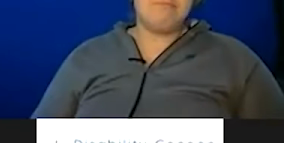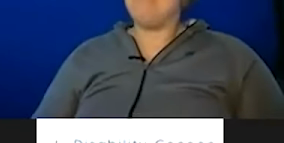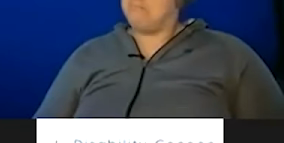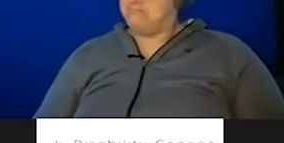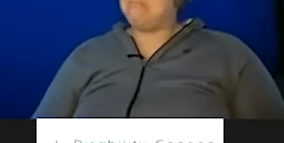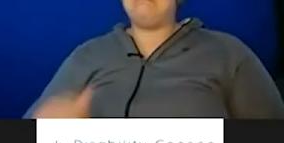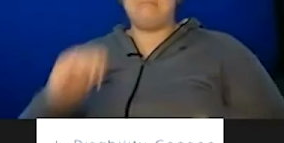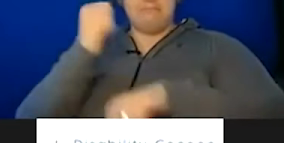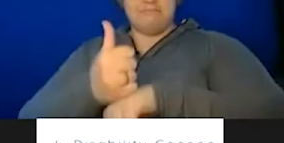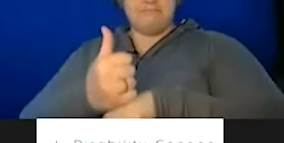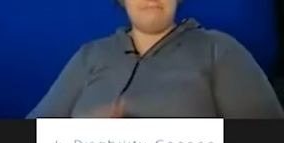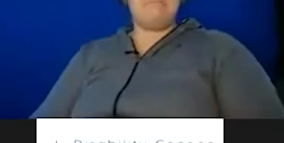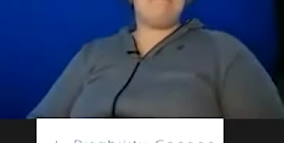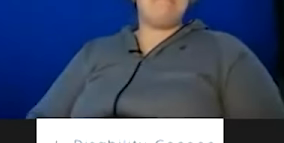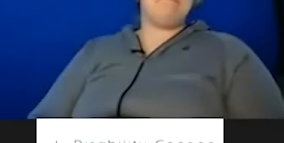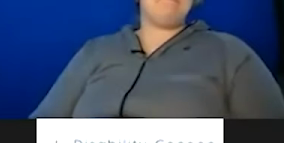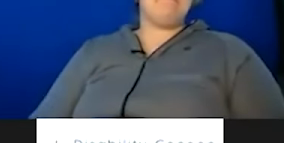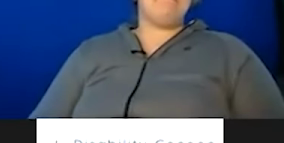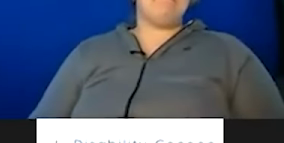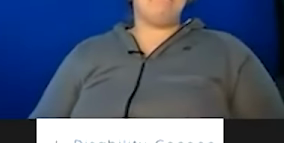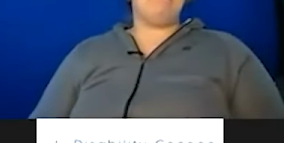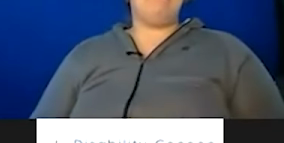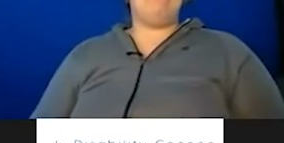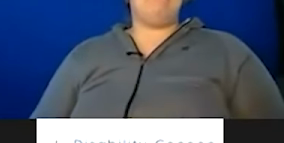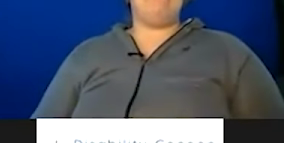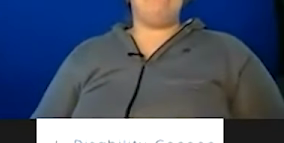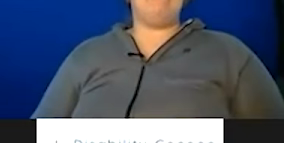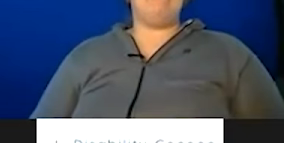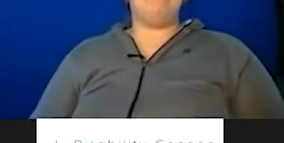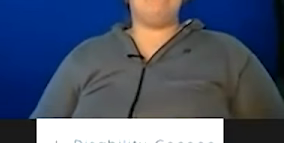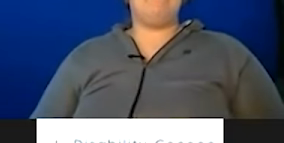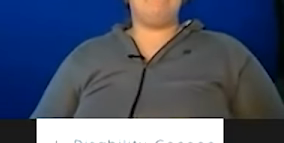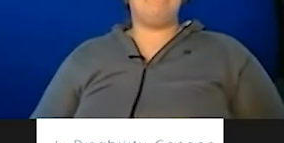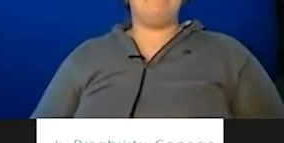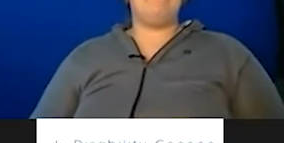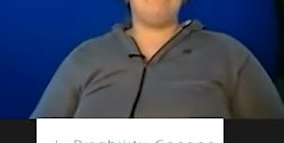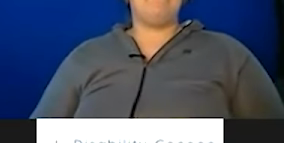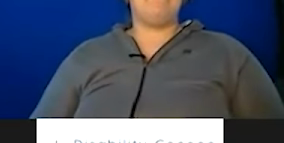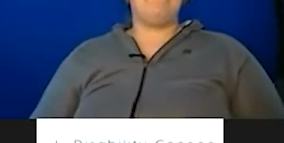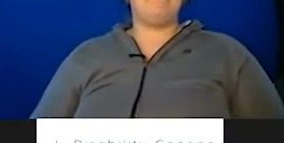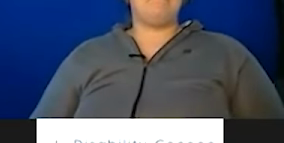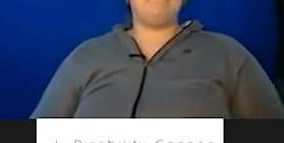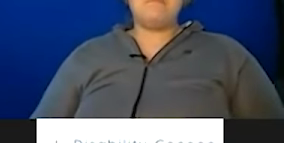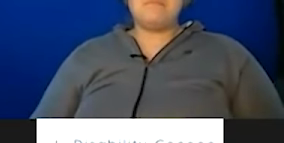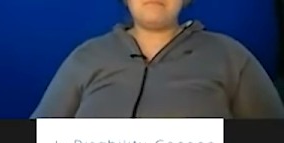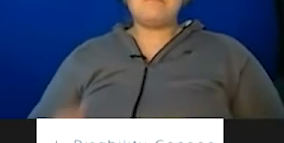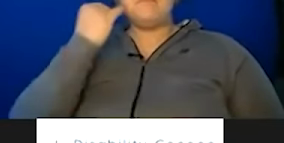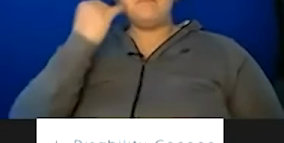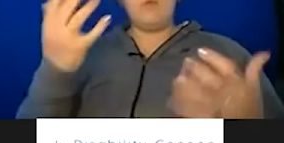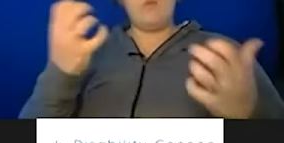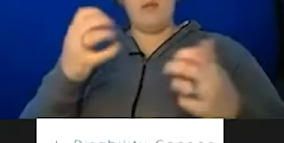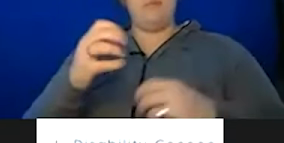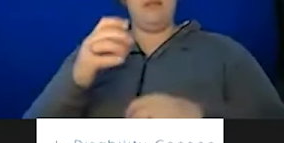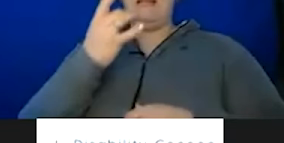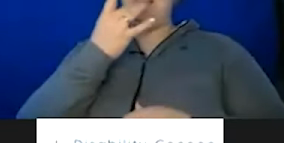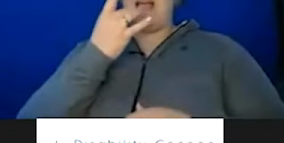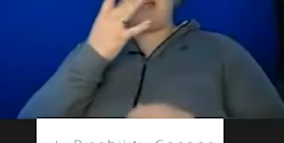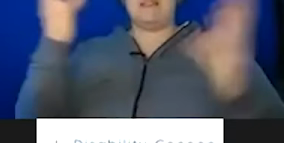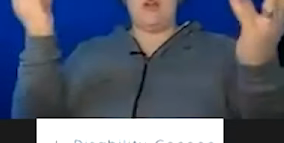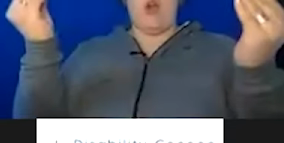Now, let's say then in turn that I want my lights to maybe go off automatically. So I'm going to tap the plus sign in the upper right-hand corner